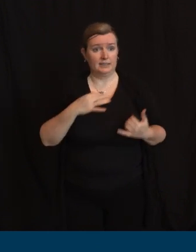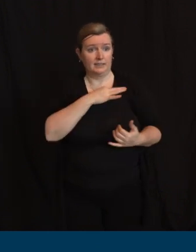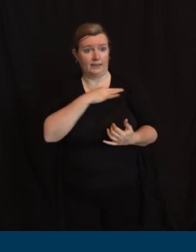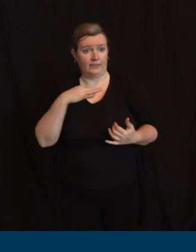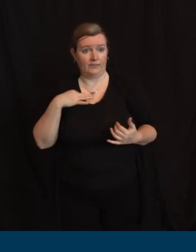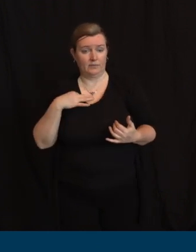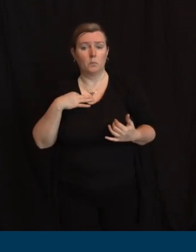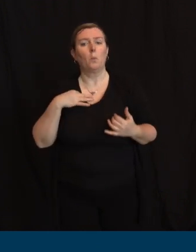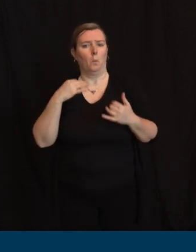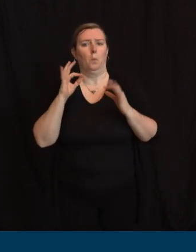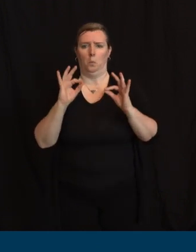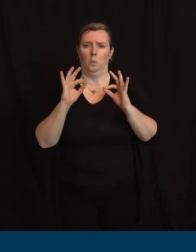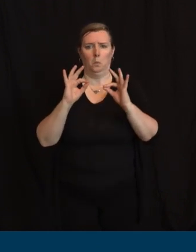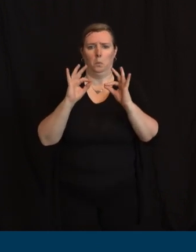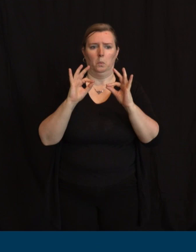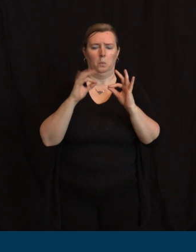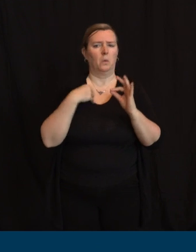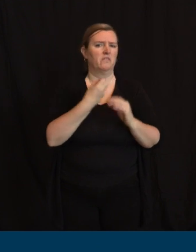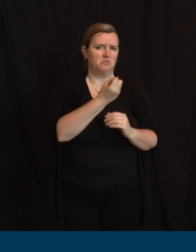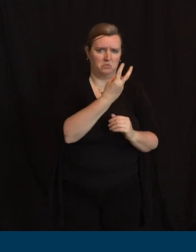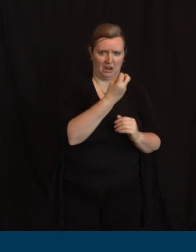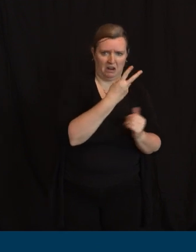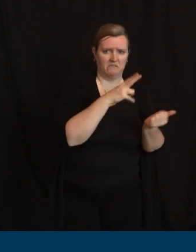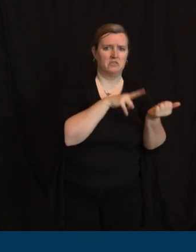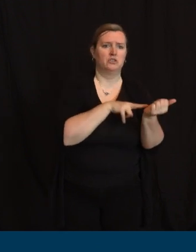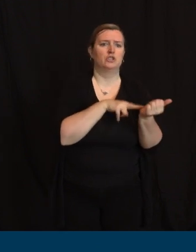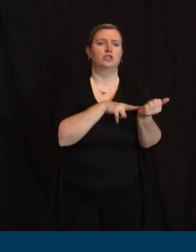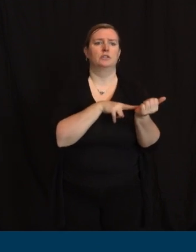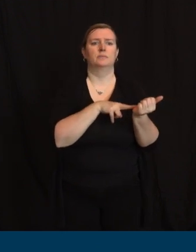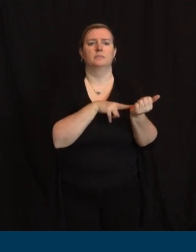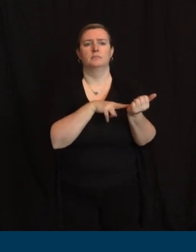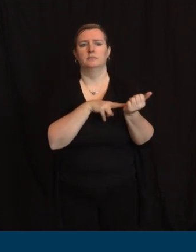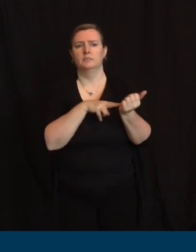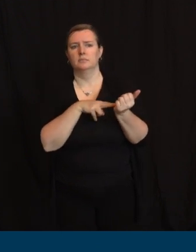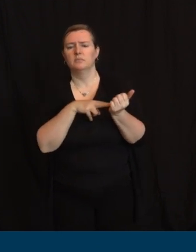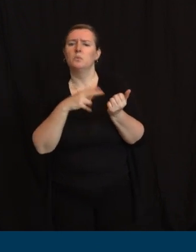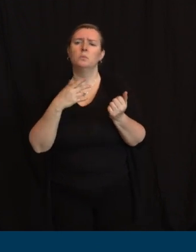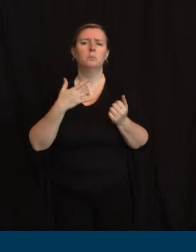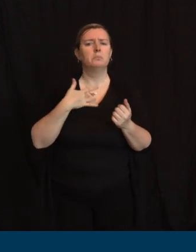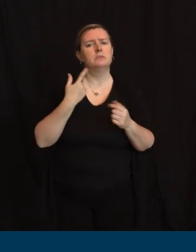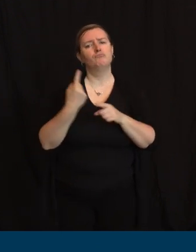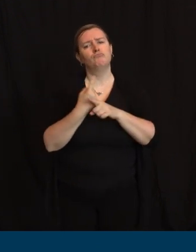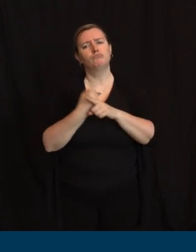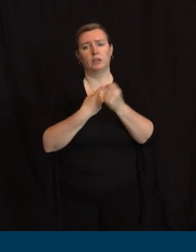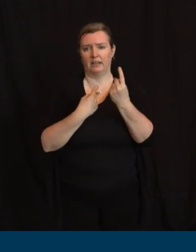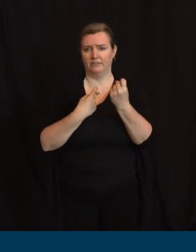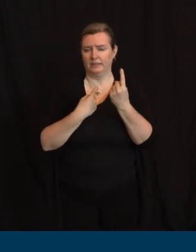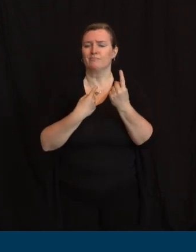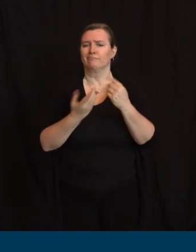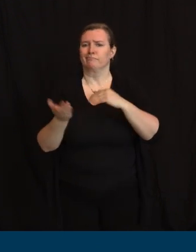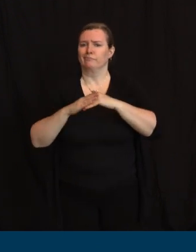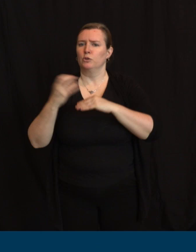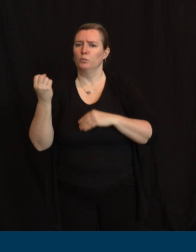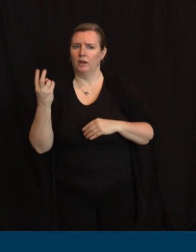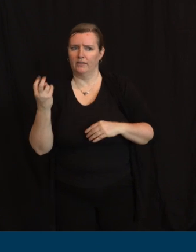nurses, normal is 11, and 39 CNAs, their normal is